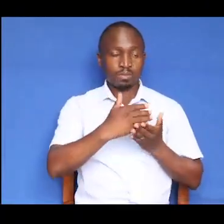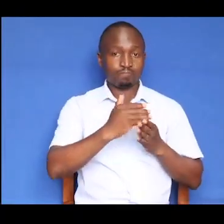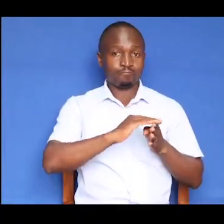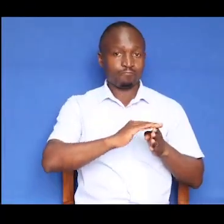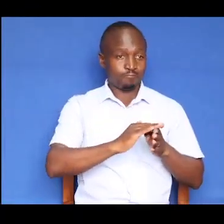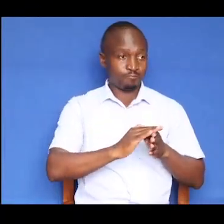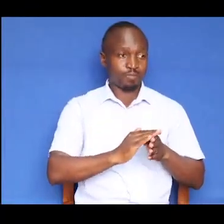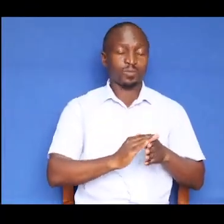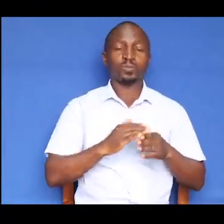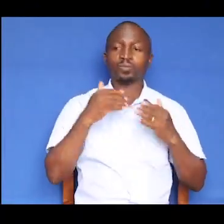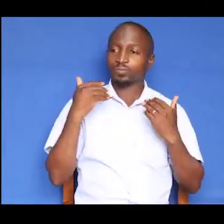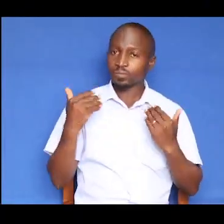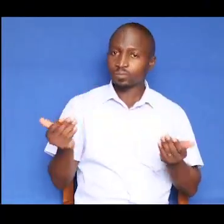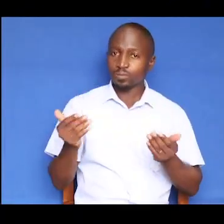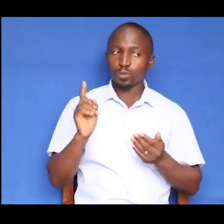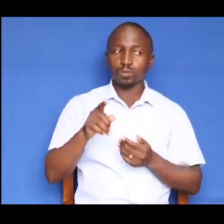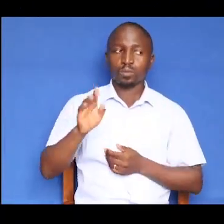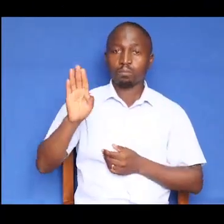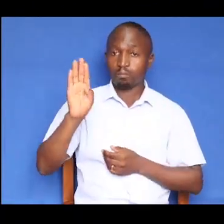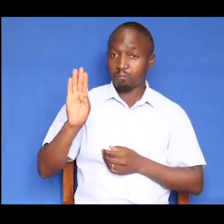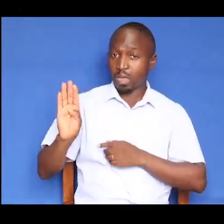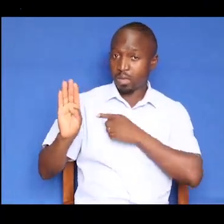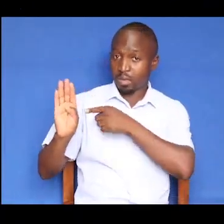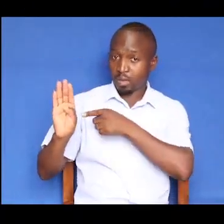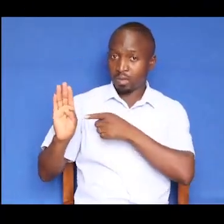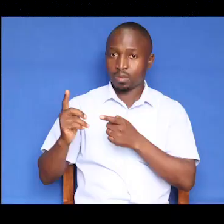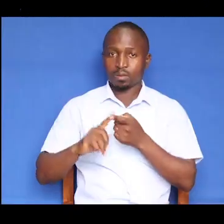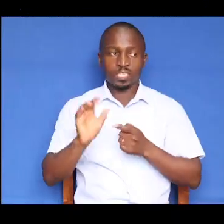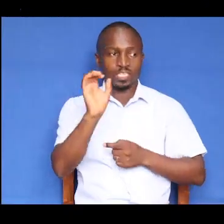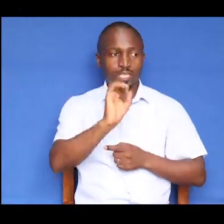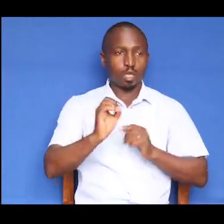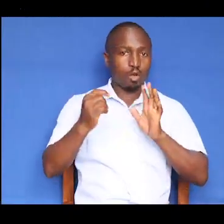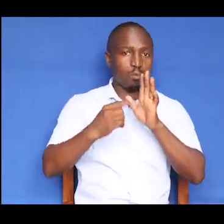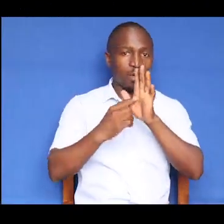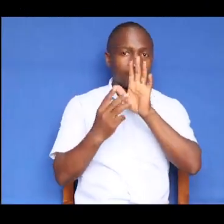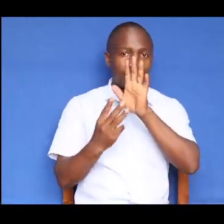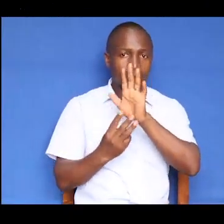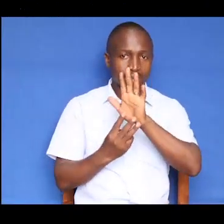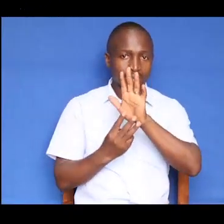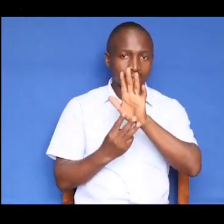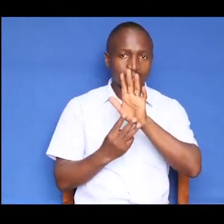function, we have B. B is 0.80.